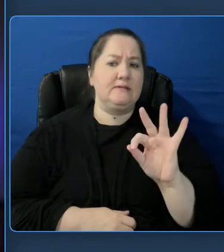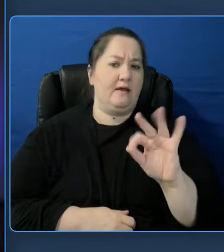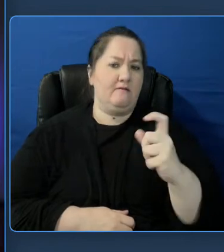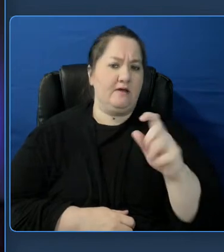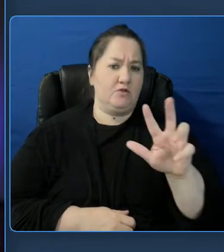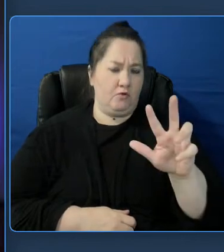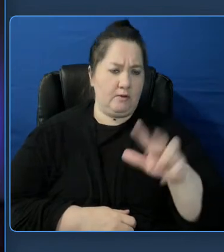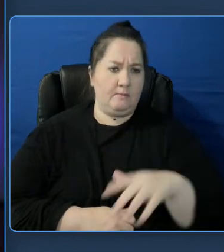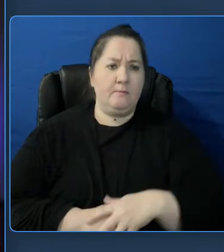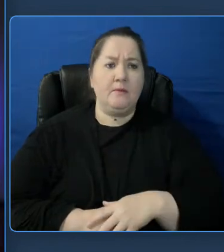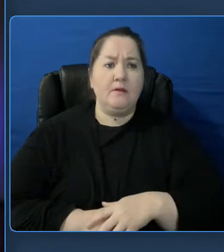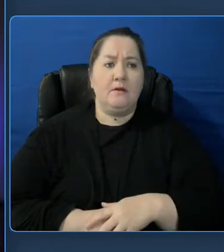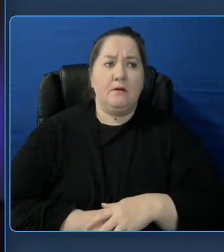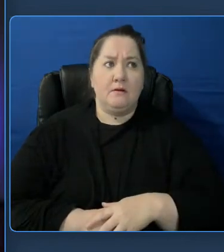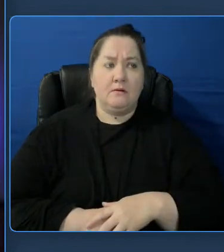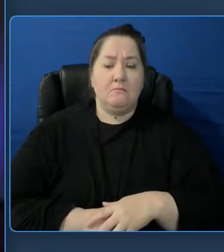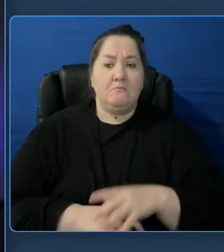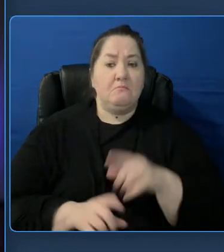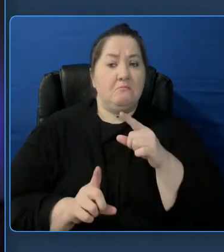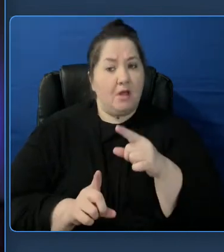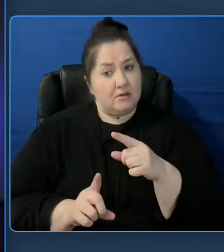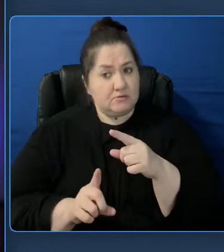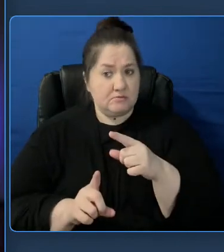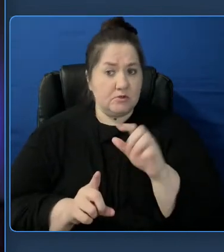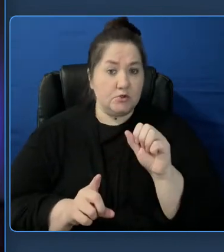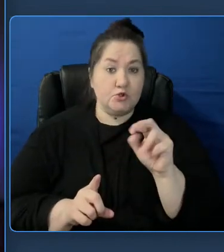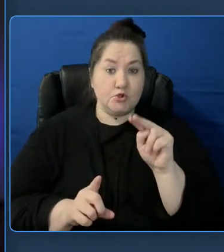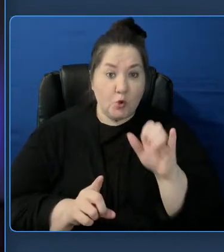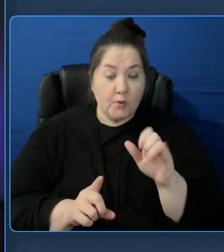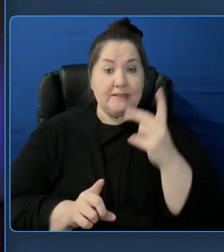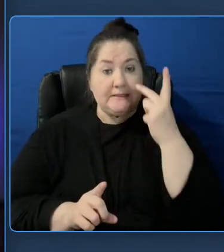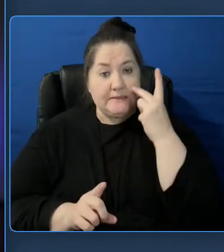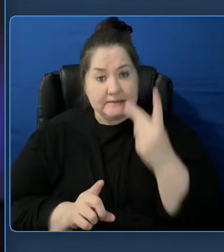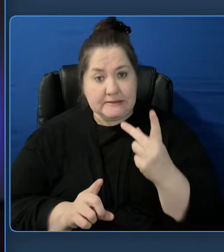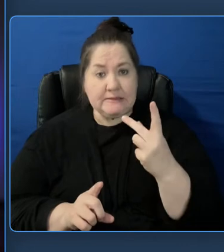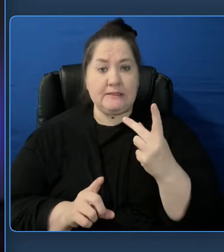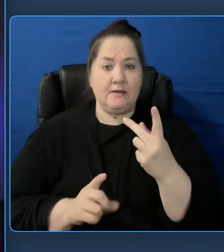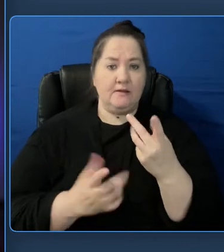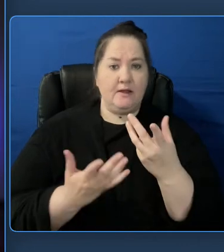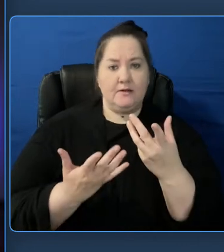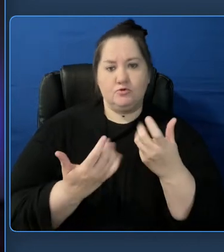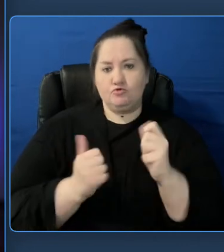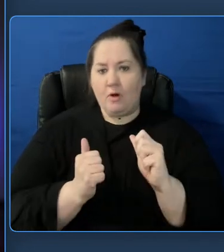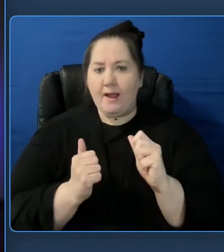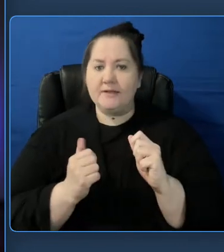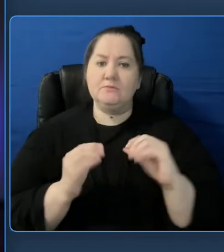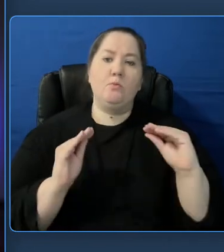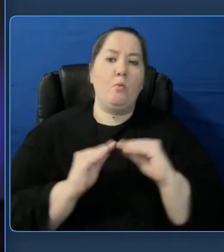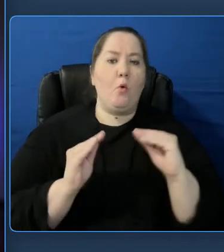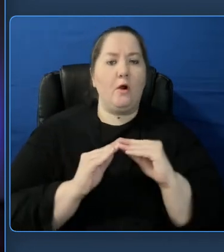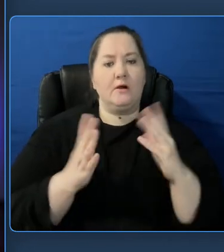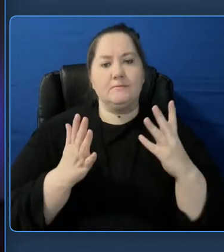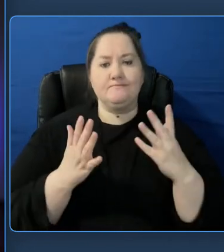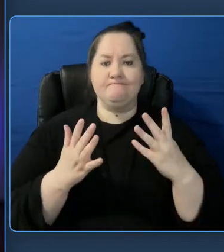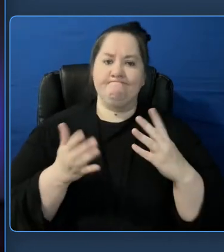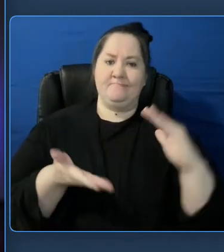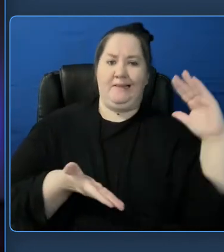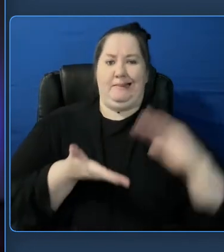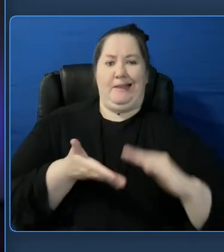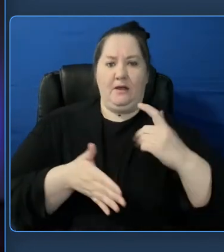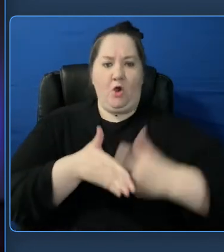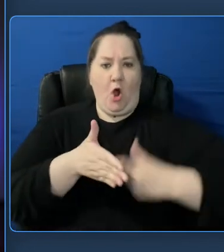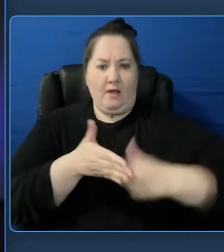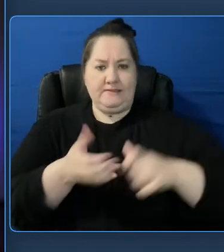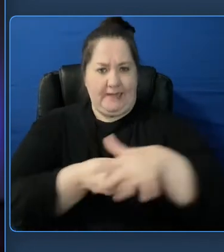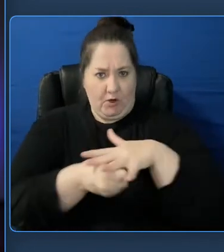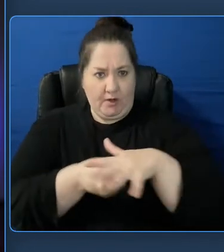So I would say that it's very encouraging to see Sony populating the lower cost area, and the neat